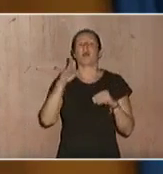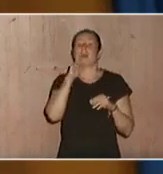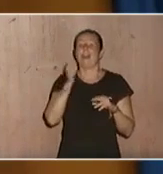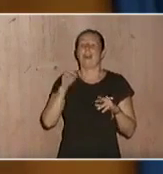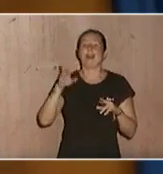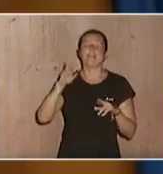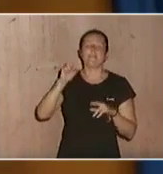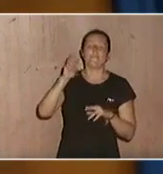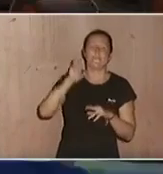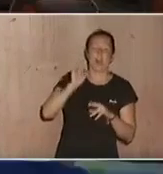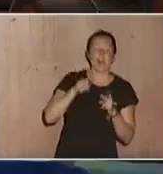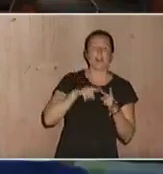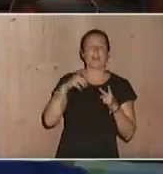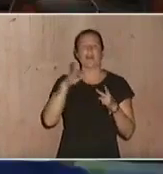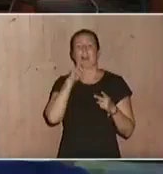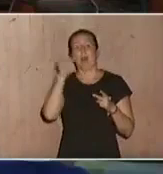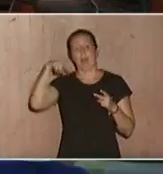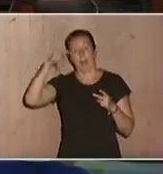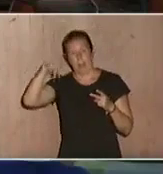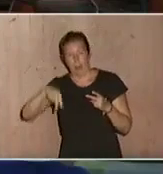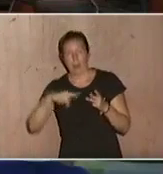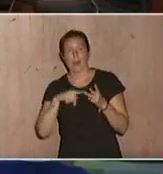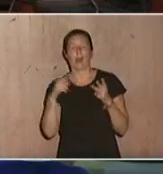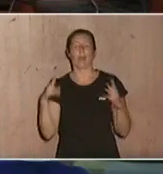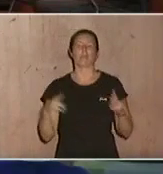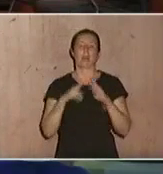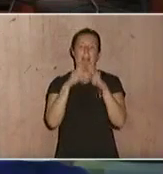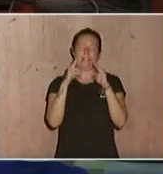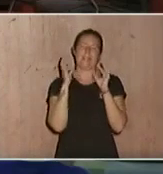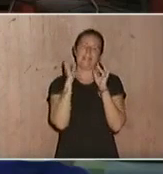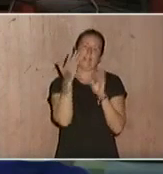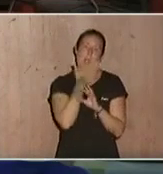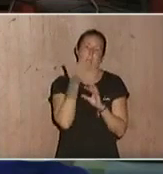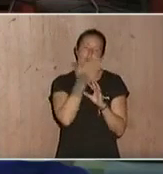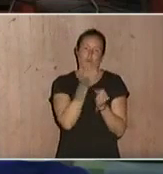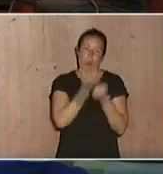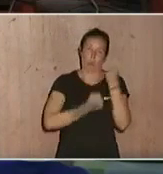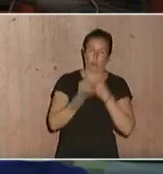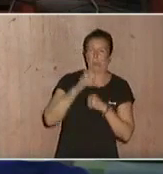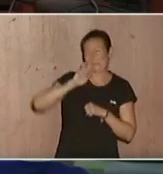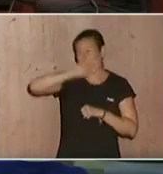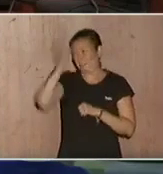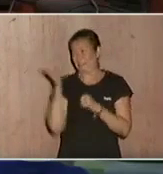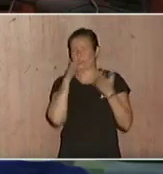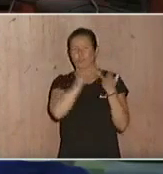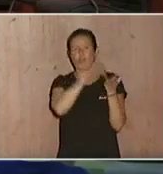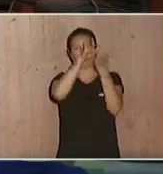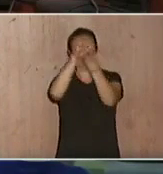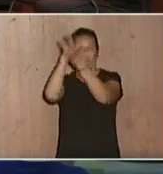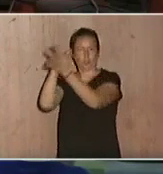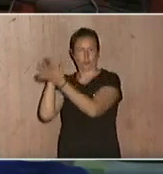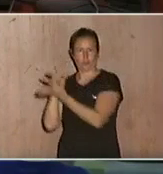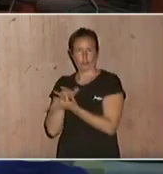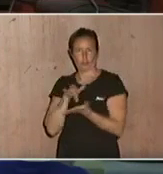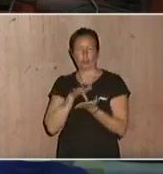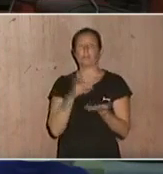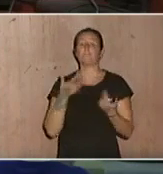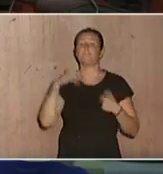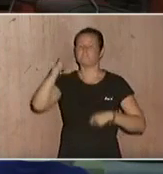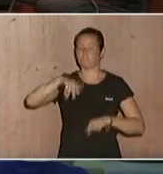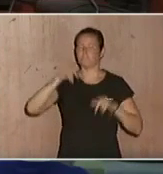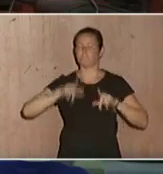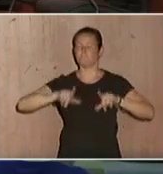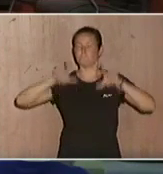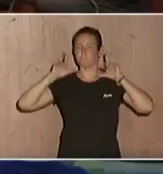Harvard, Universidad de Caen, la Paris School of Economics, entre otras muchas. ha tenido un papel significativo en